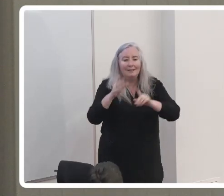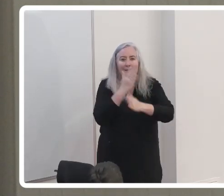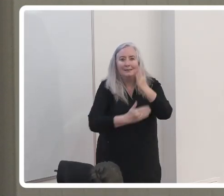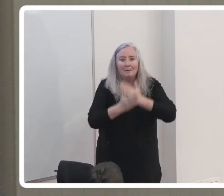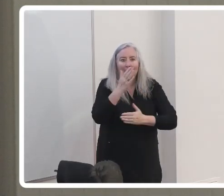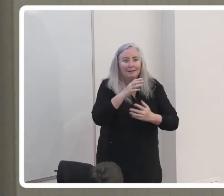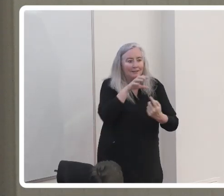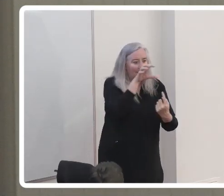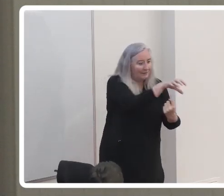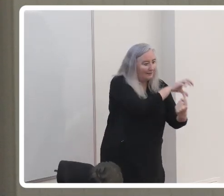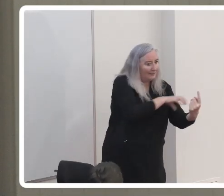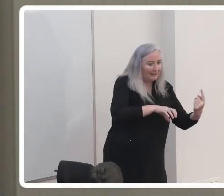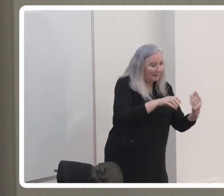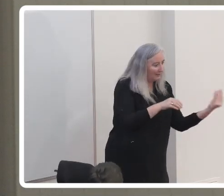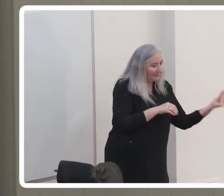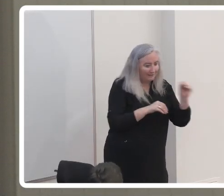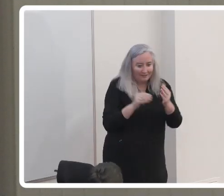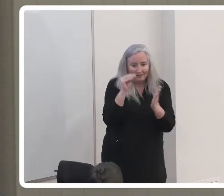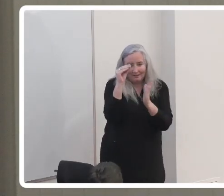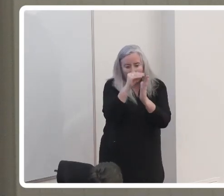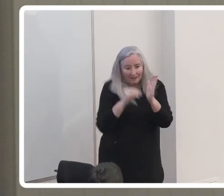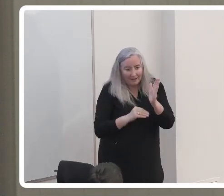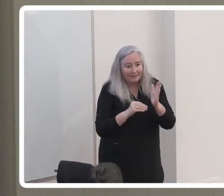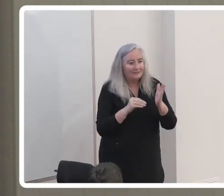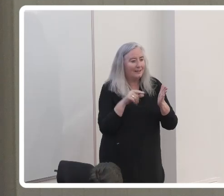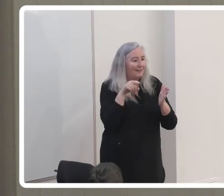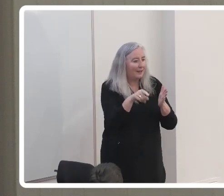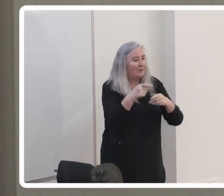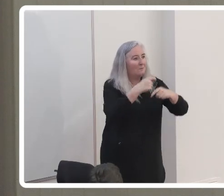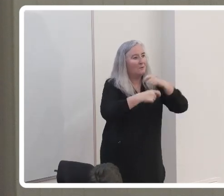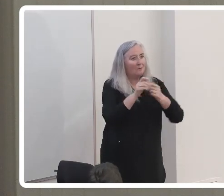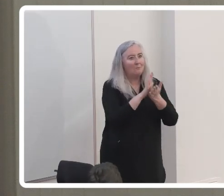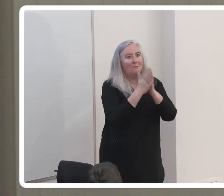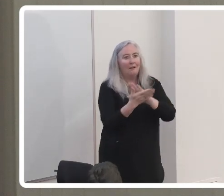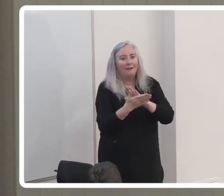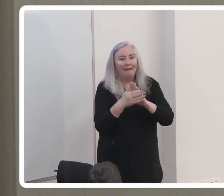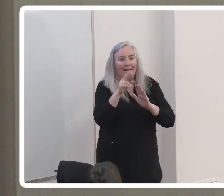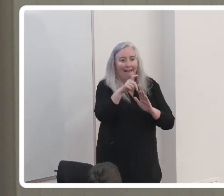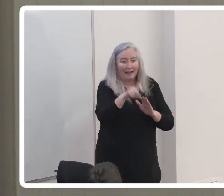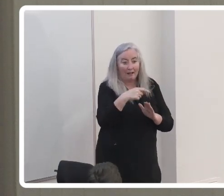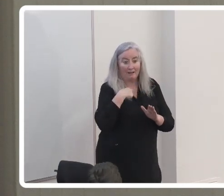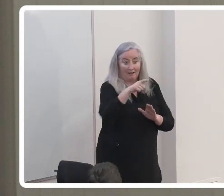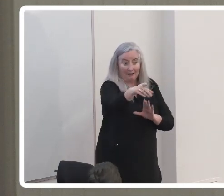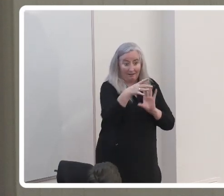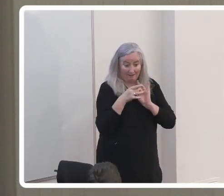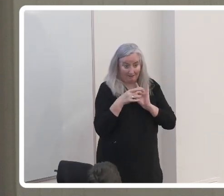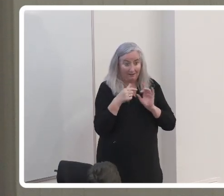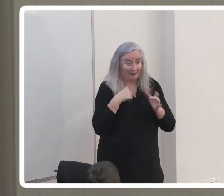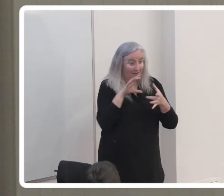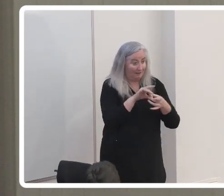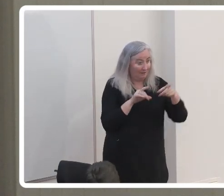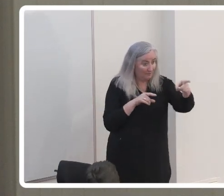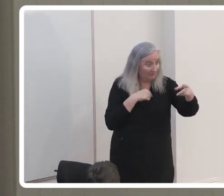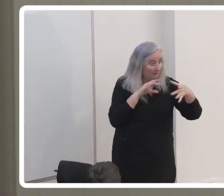they're really helping in helping all the networking around UN to happen. So I really recommend you get in touch with